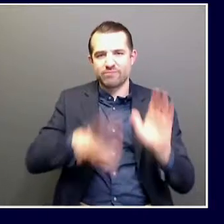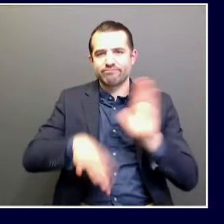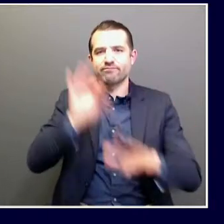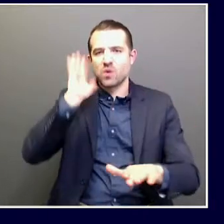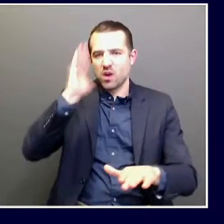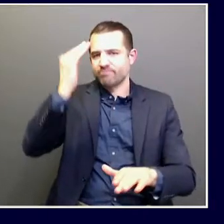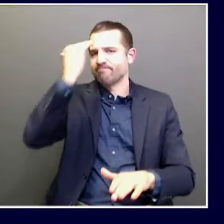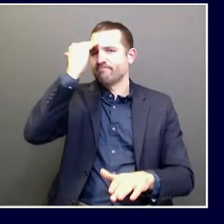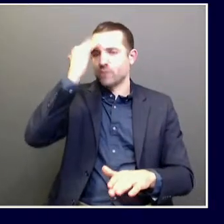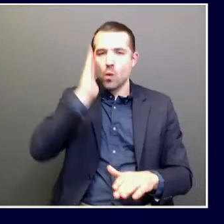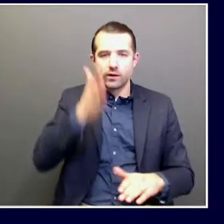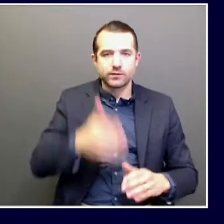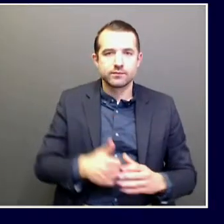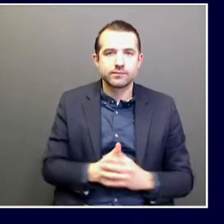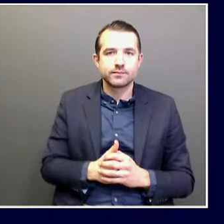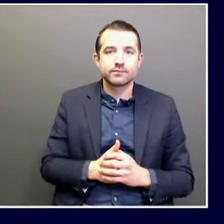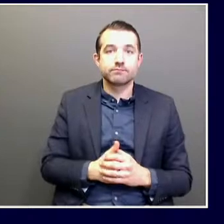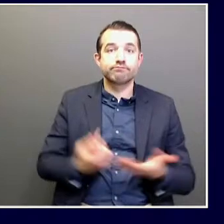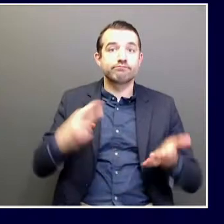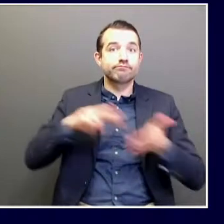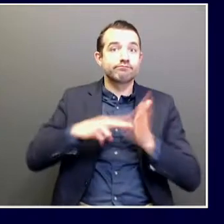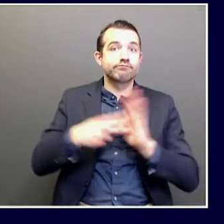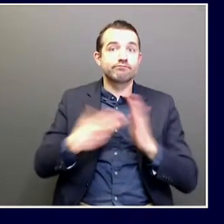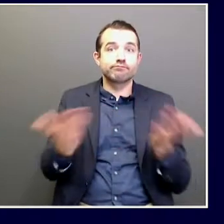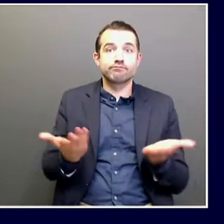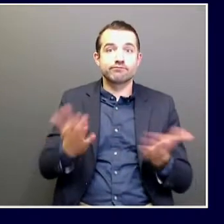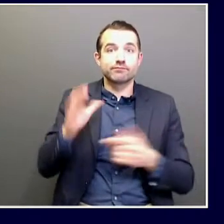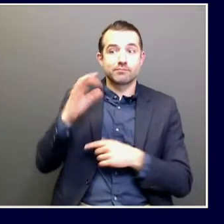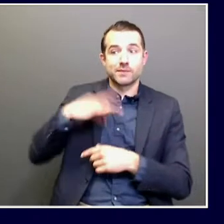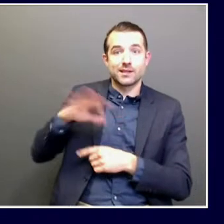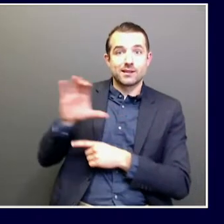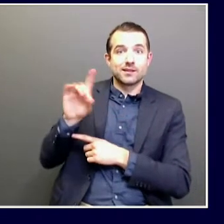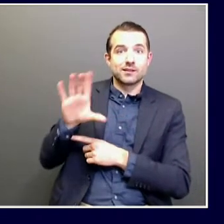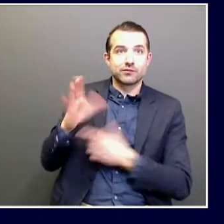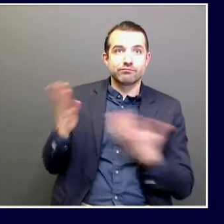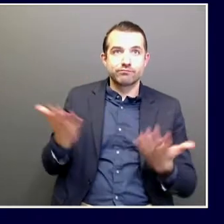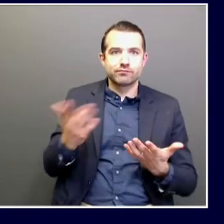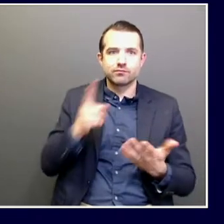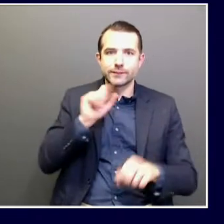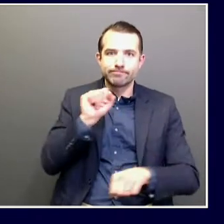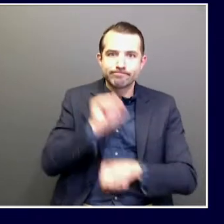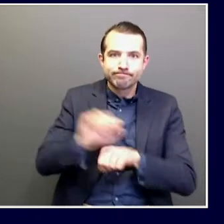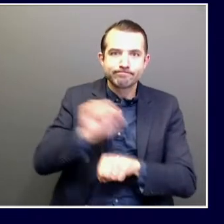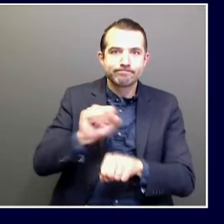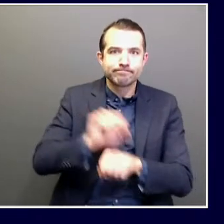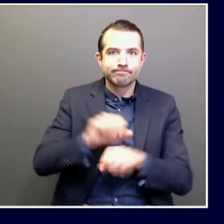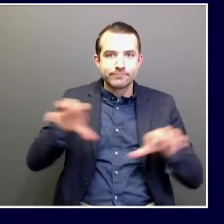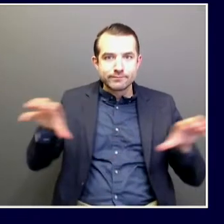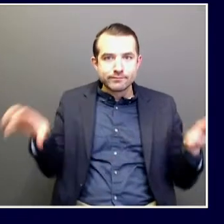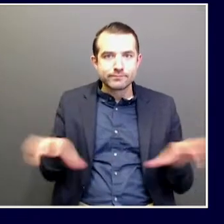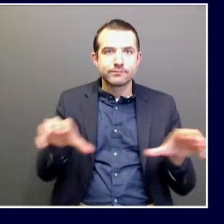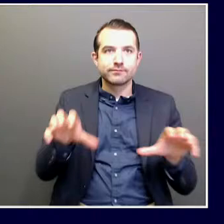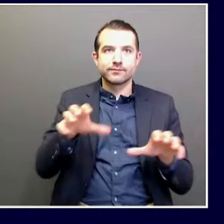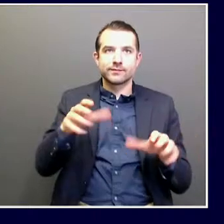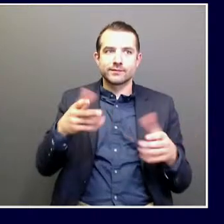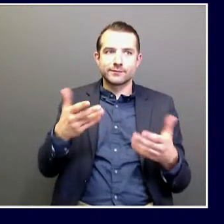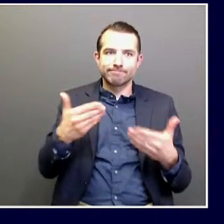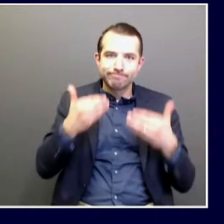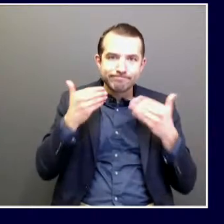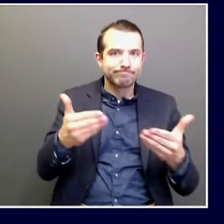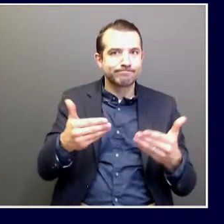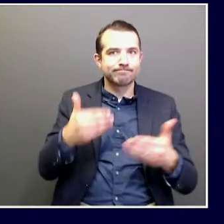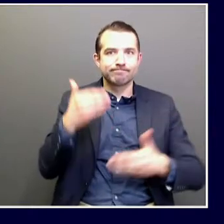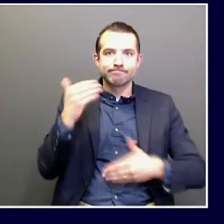CDC are acting as if it's here. And today, I'd like to urge Maine people to do the same. There are